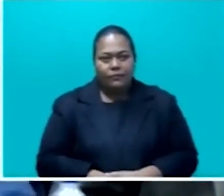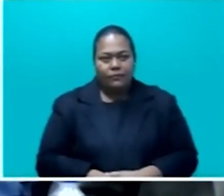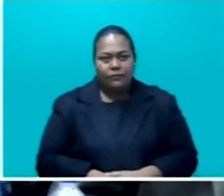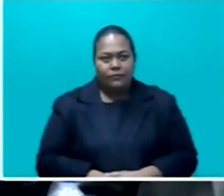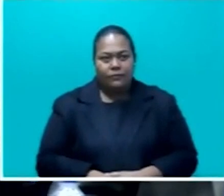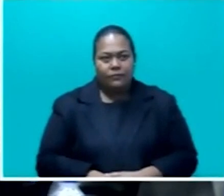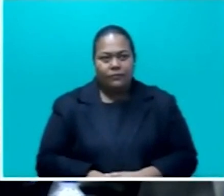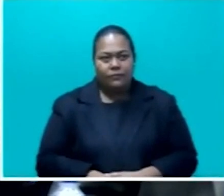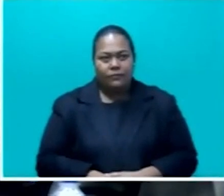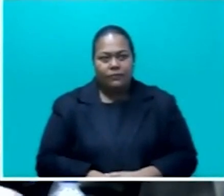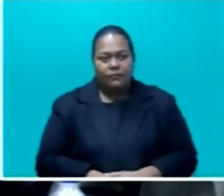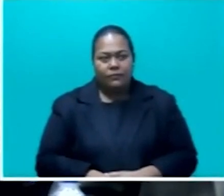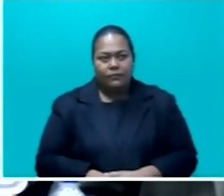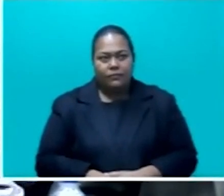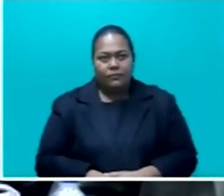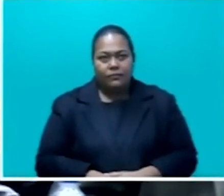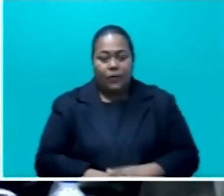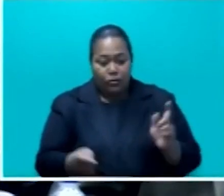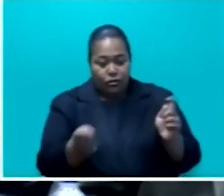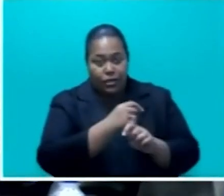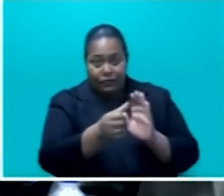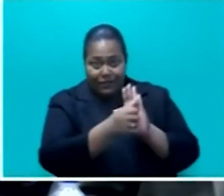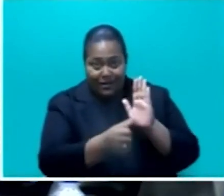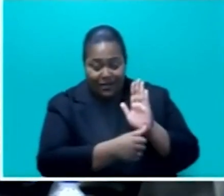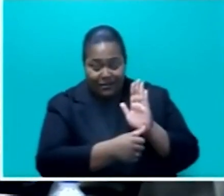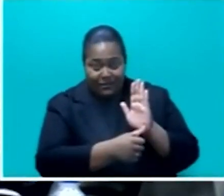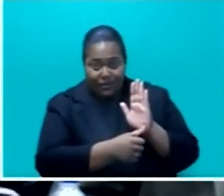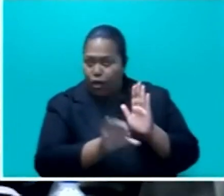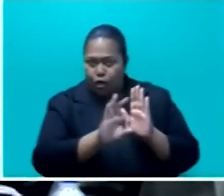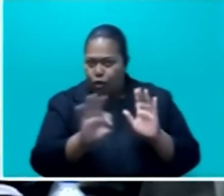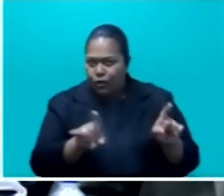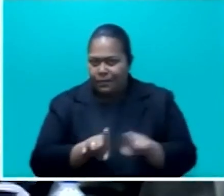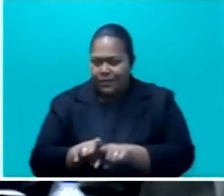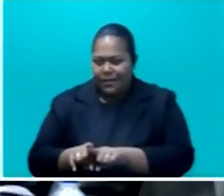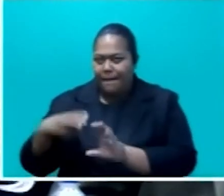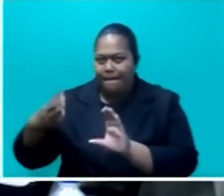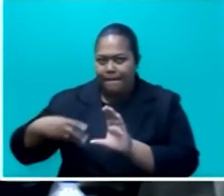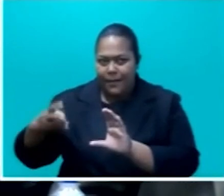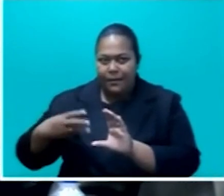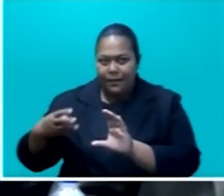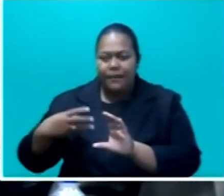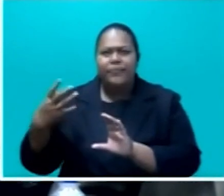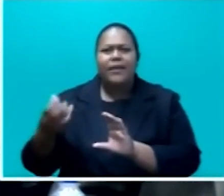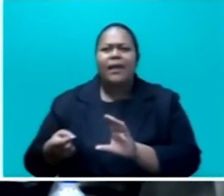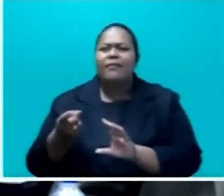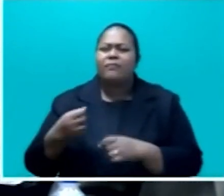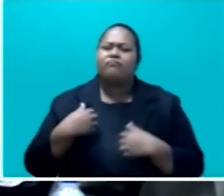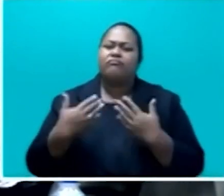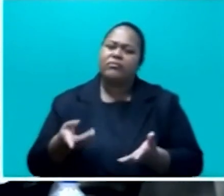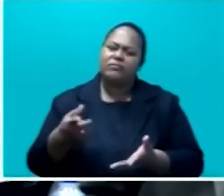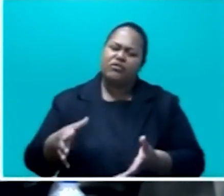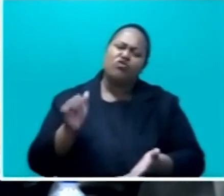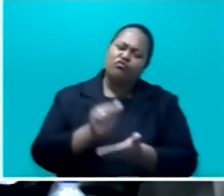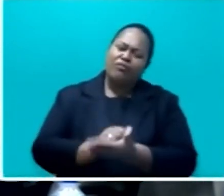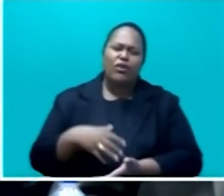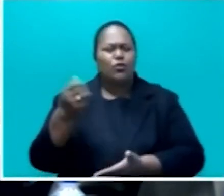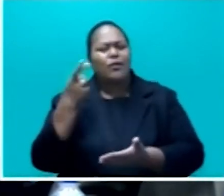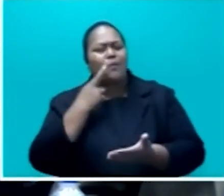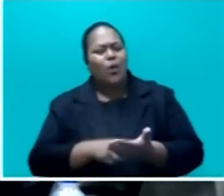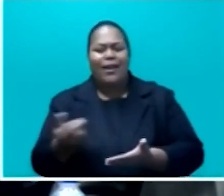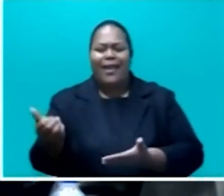Mr. Speaker, sir, with the repeal of the Act, this does not mean that the media has the unfettered right to report on anything